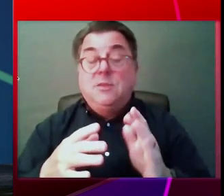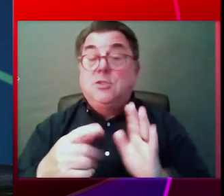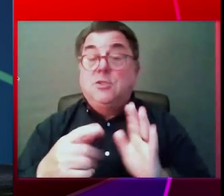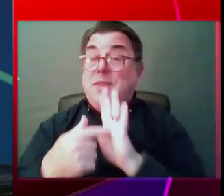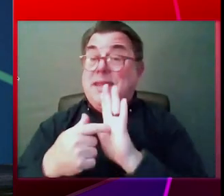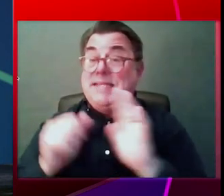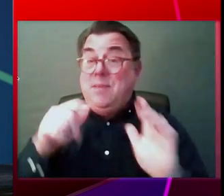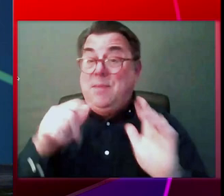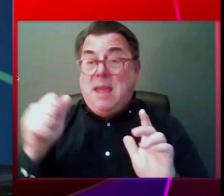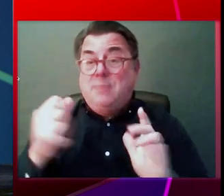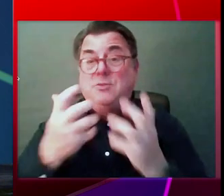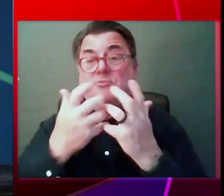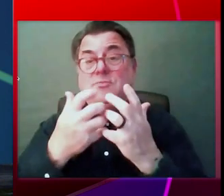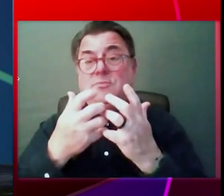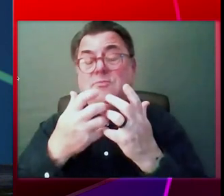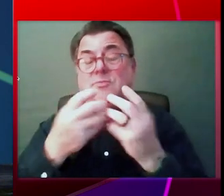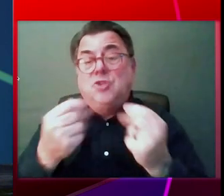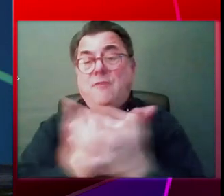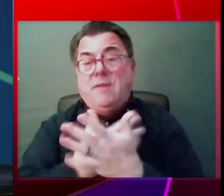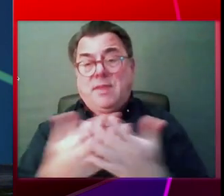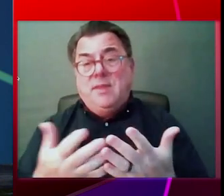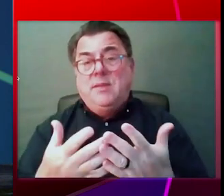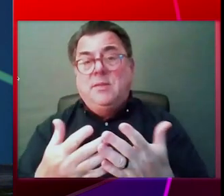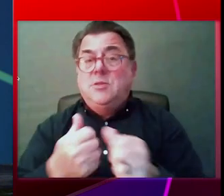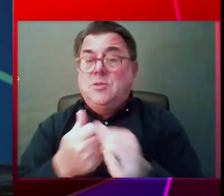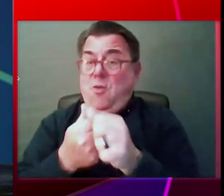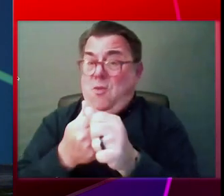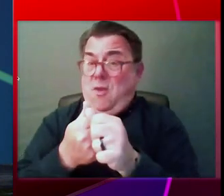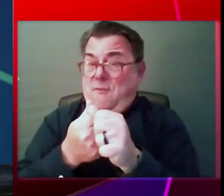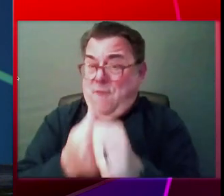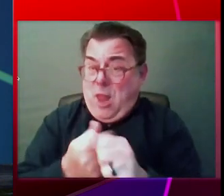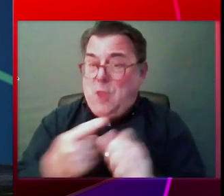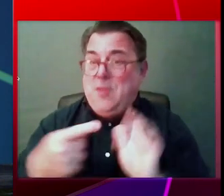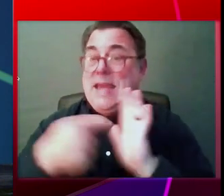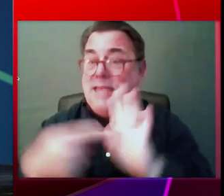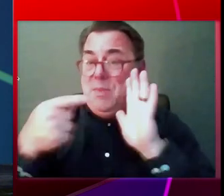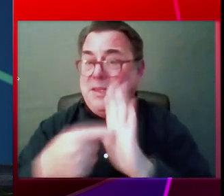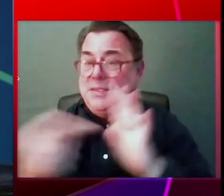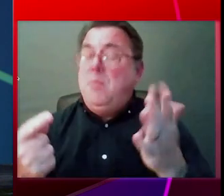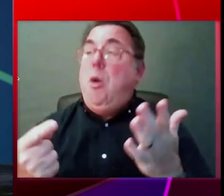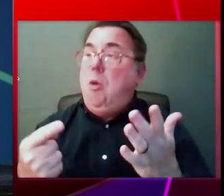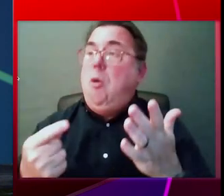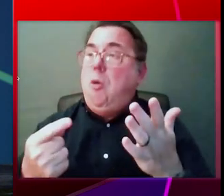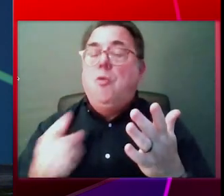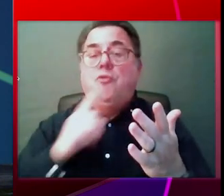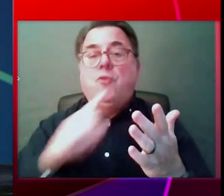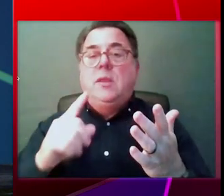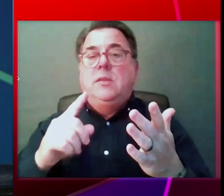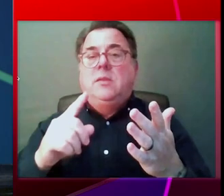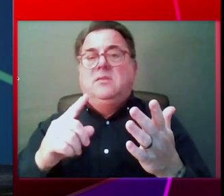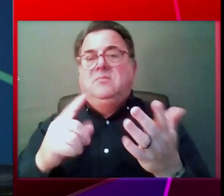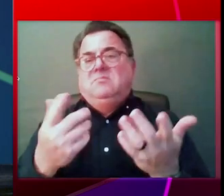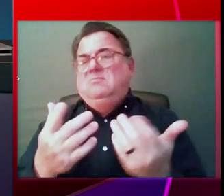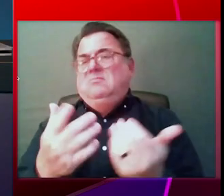all of it. So following those examples make it, you know, really, really dumb-proof to get